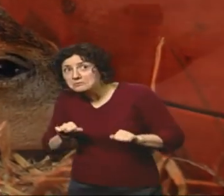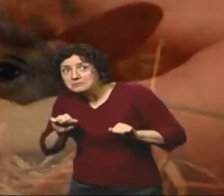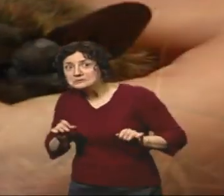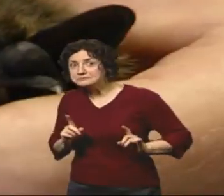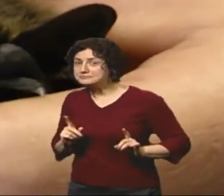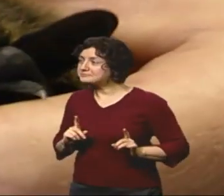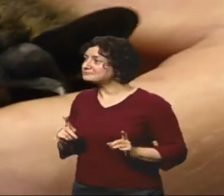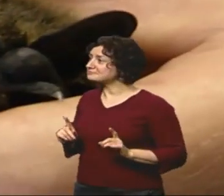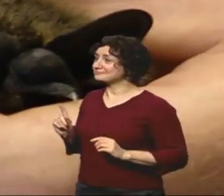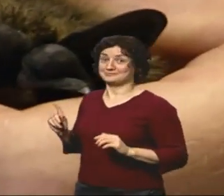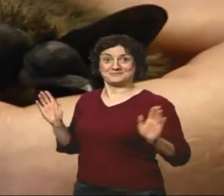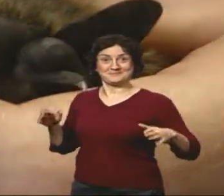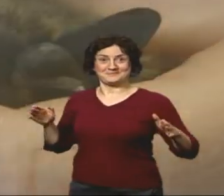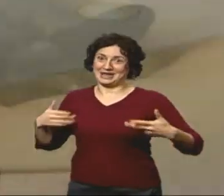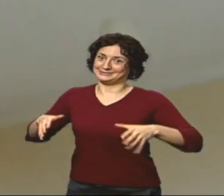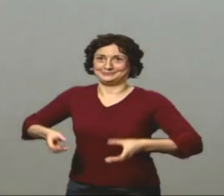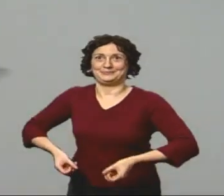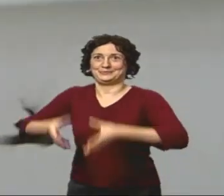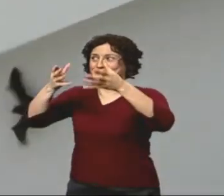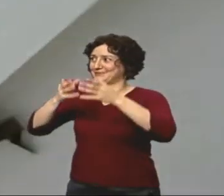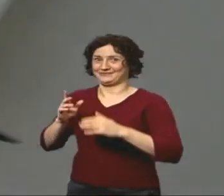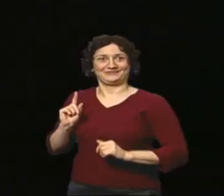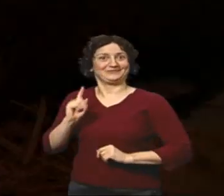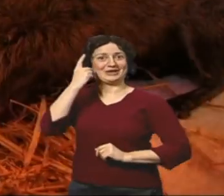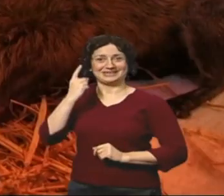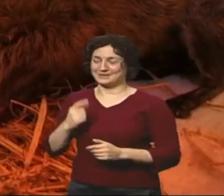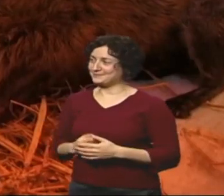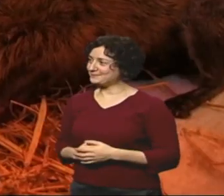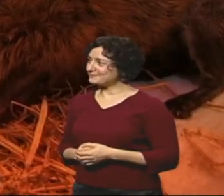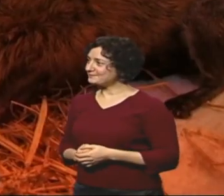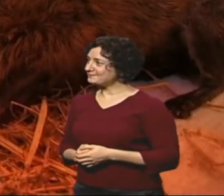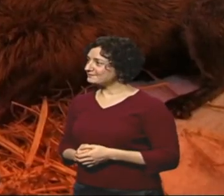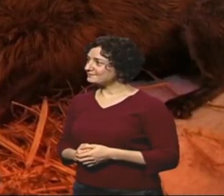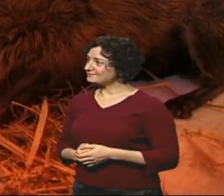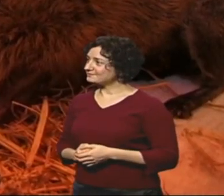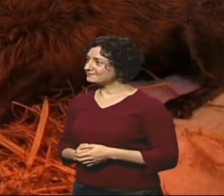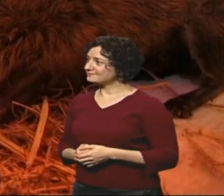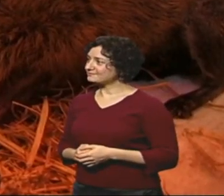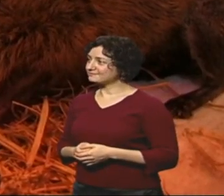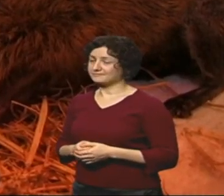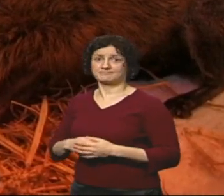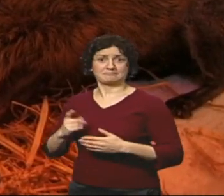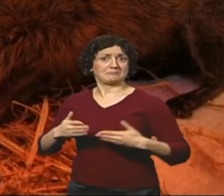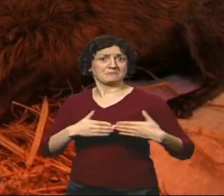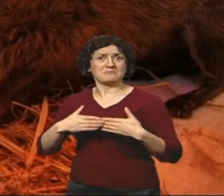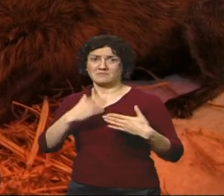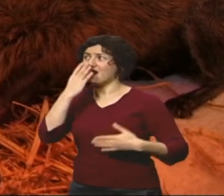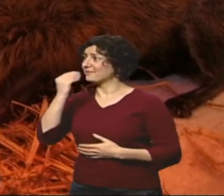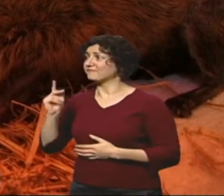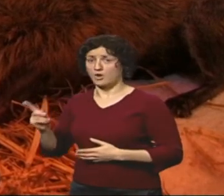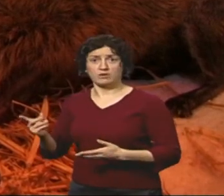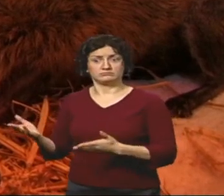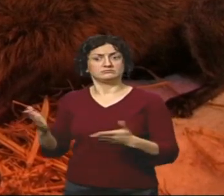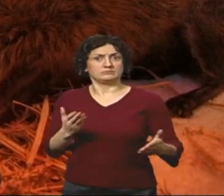balance, and a serotine bat is given a test flight. This is a fox cub that was brought into us last